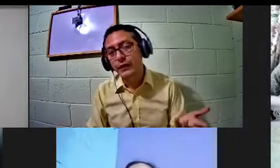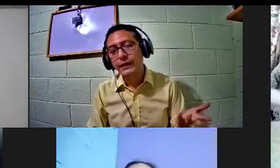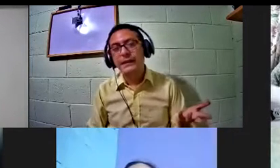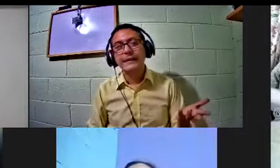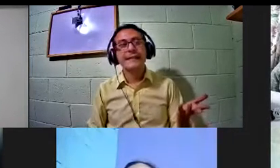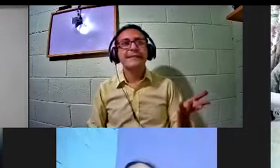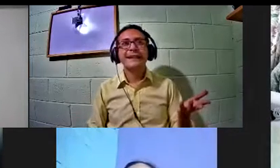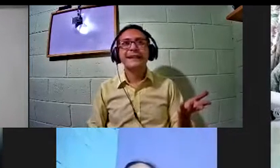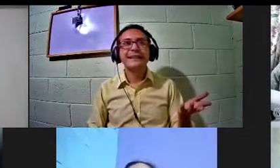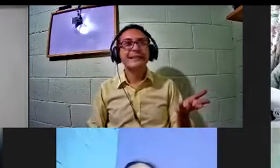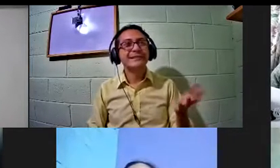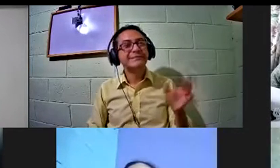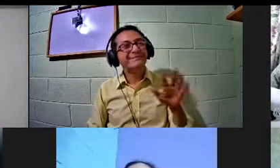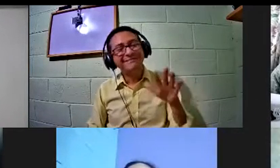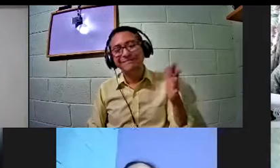will,